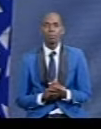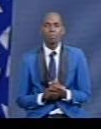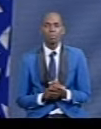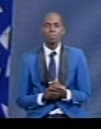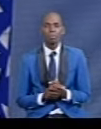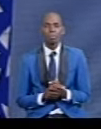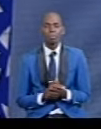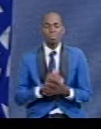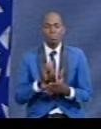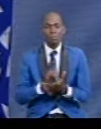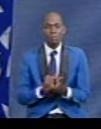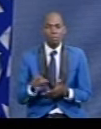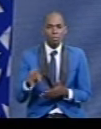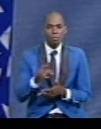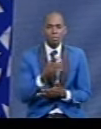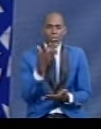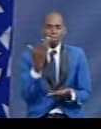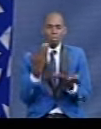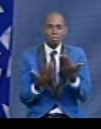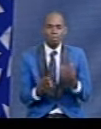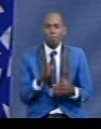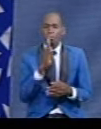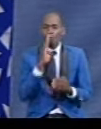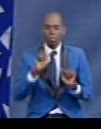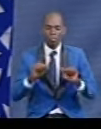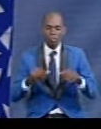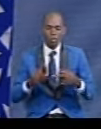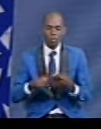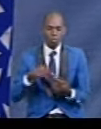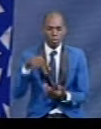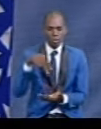that ye may be able to stand